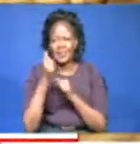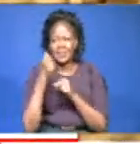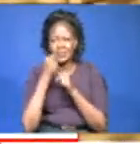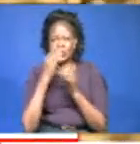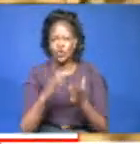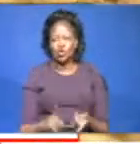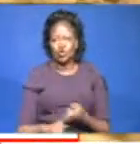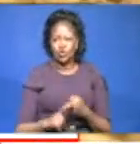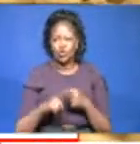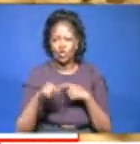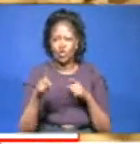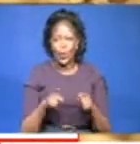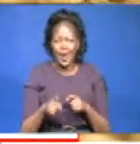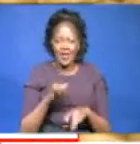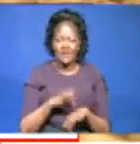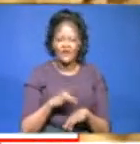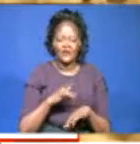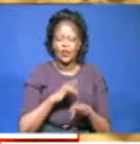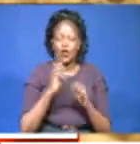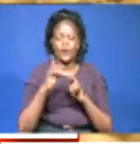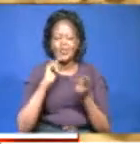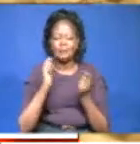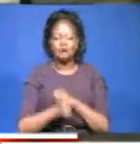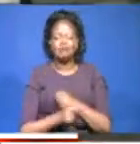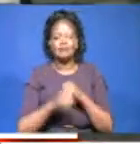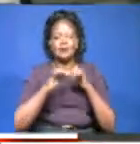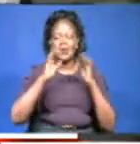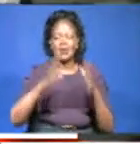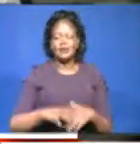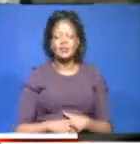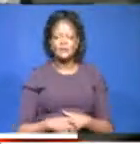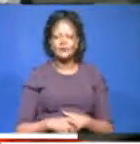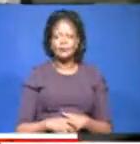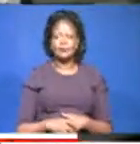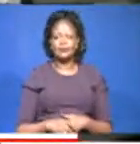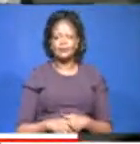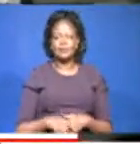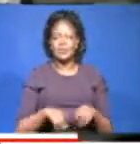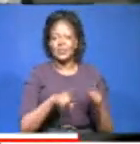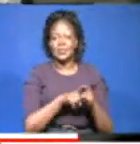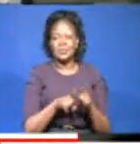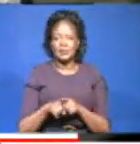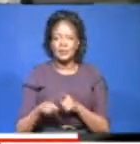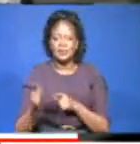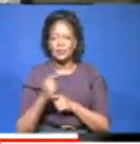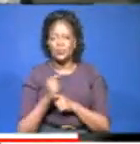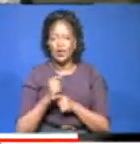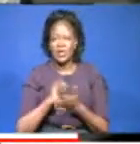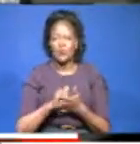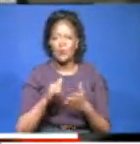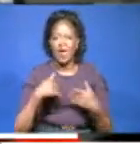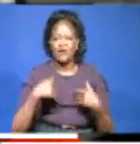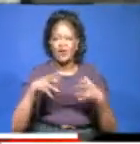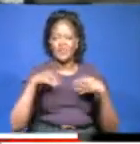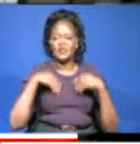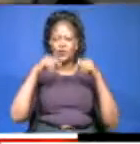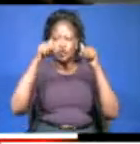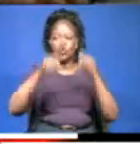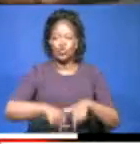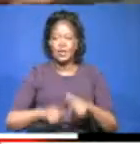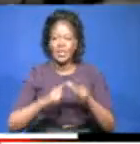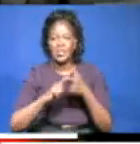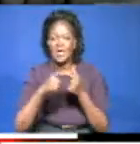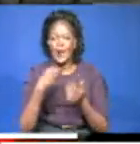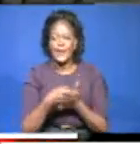to manage the effect of climate change in agriculture. Kama mafunzo ambayo tumeleta hapa leo, hii